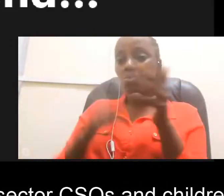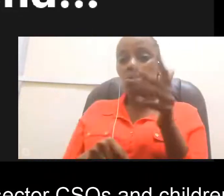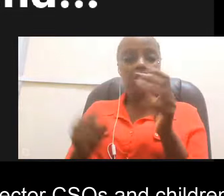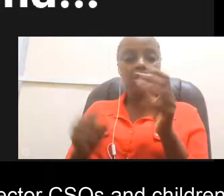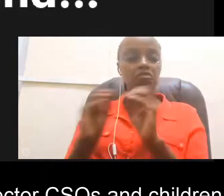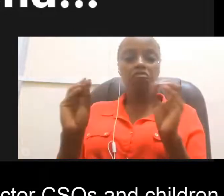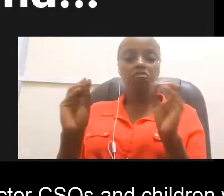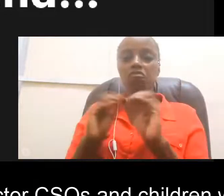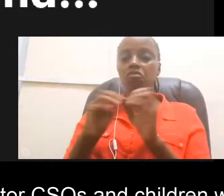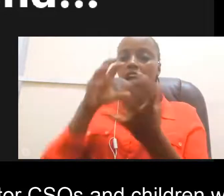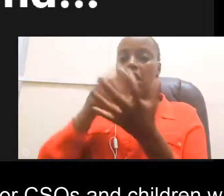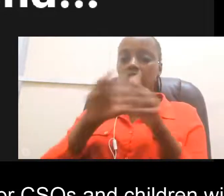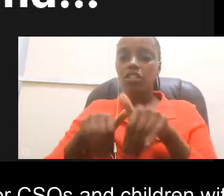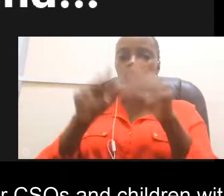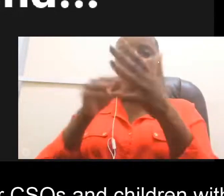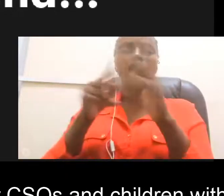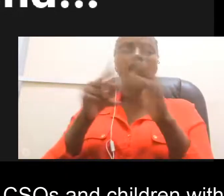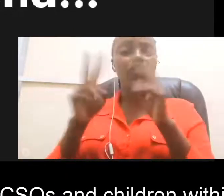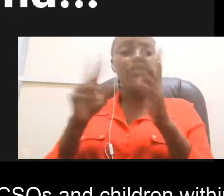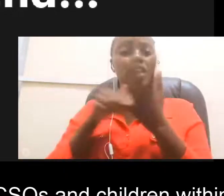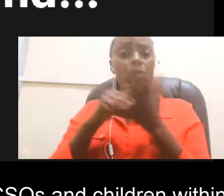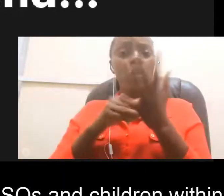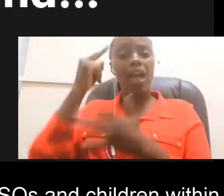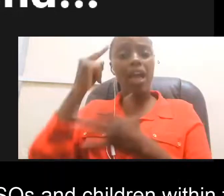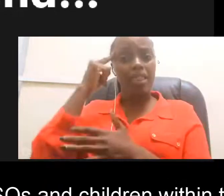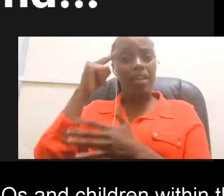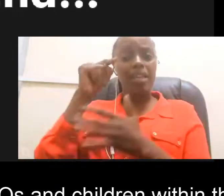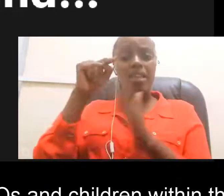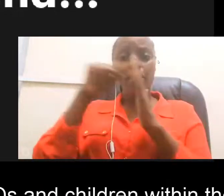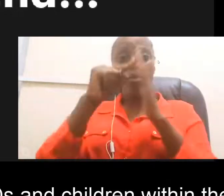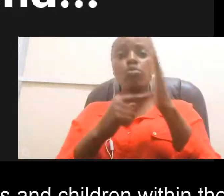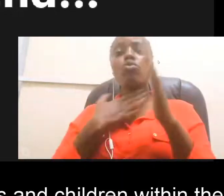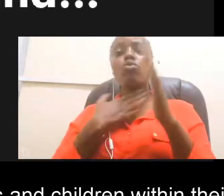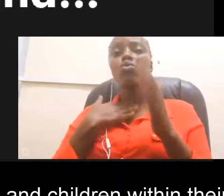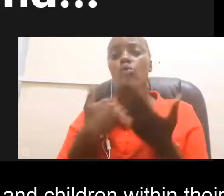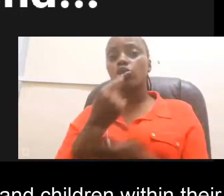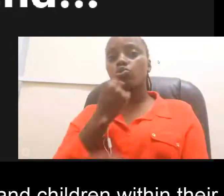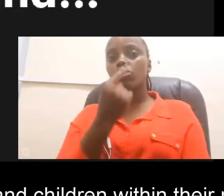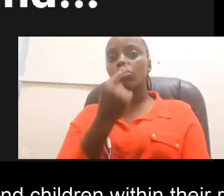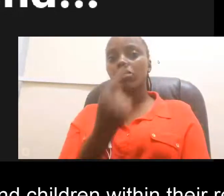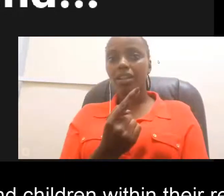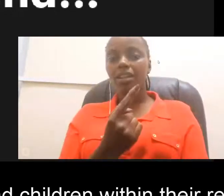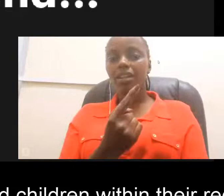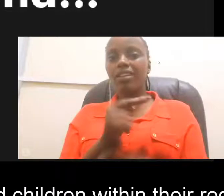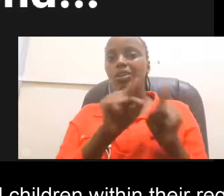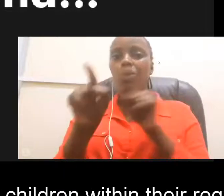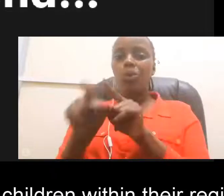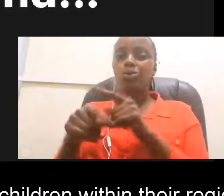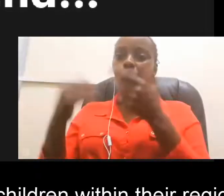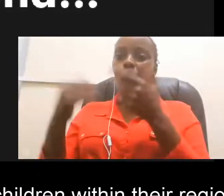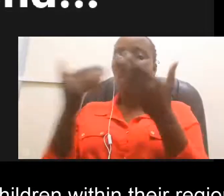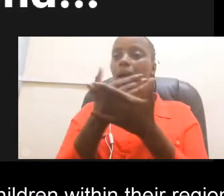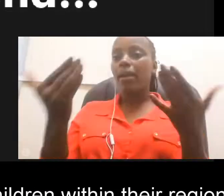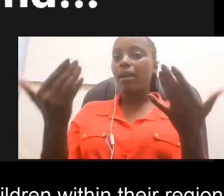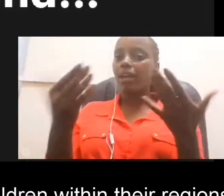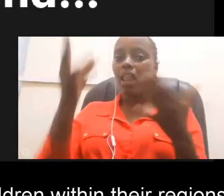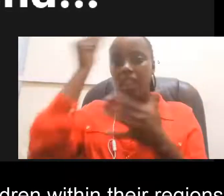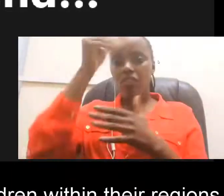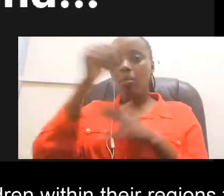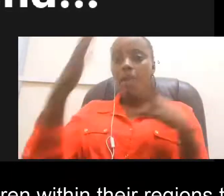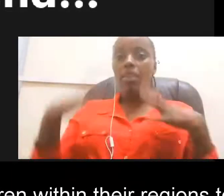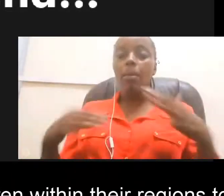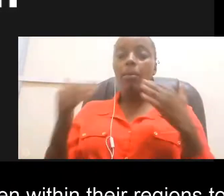follow-up is really weak. So I think those are some of the points that I want to raise, and I welcome any learning from others. Thank you.